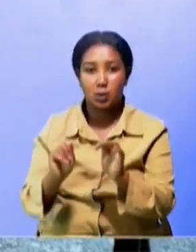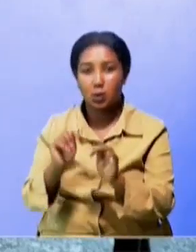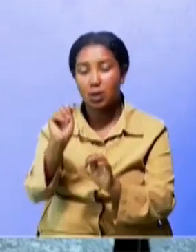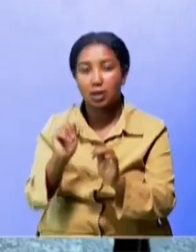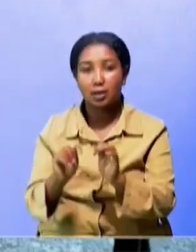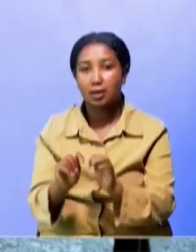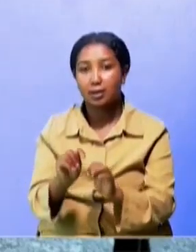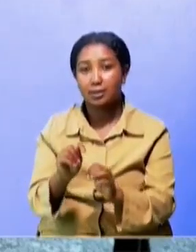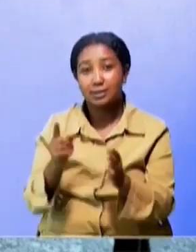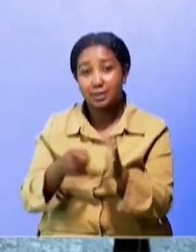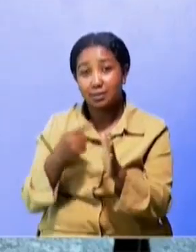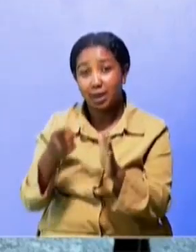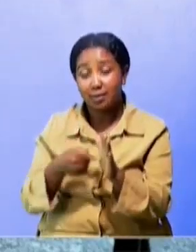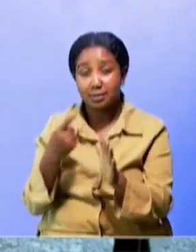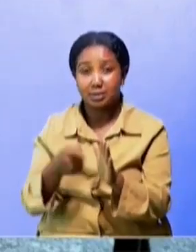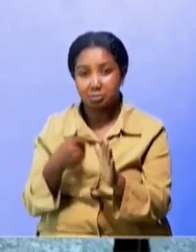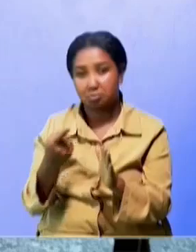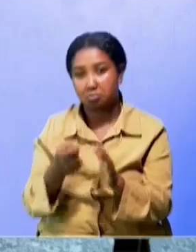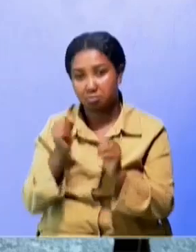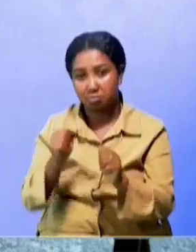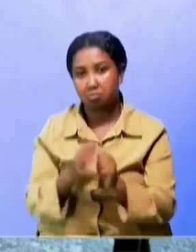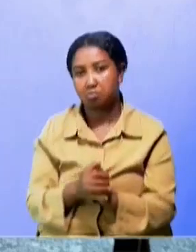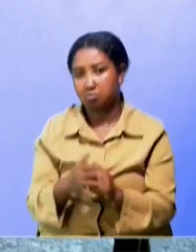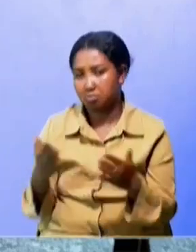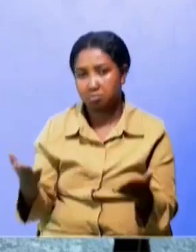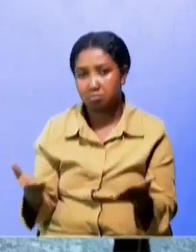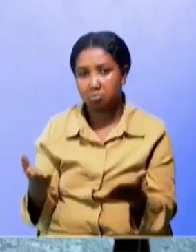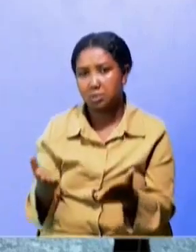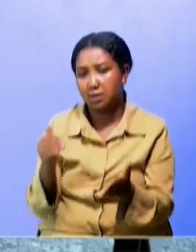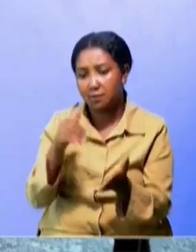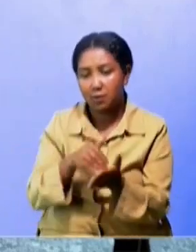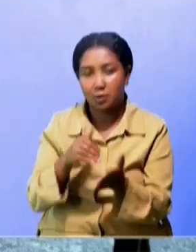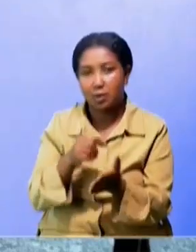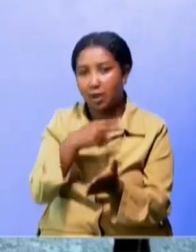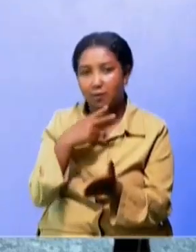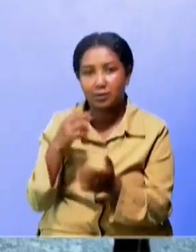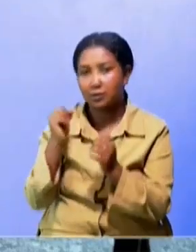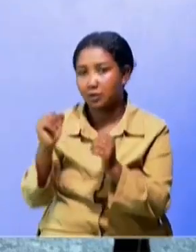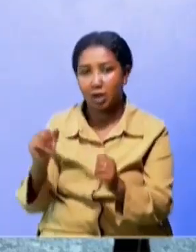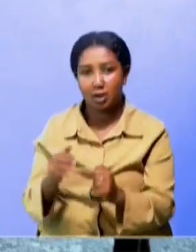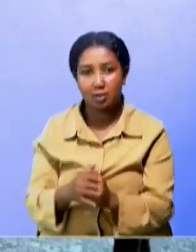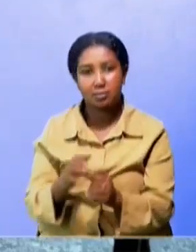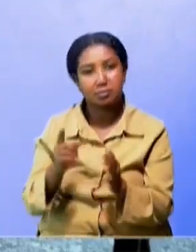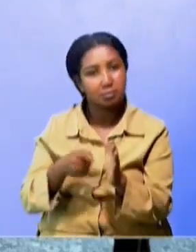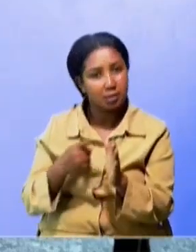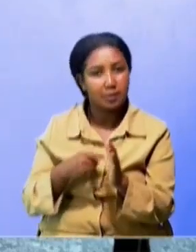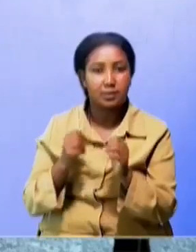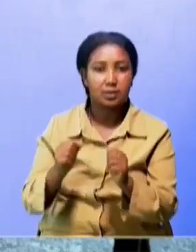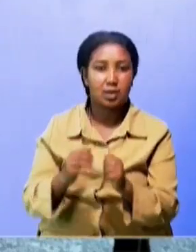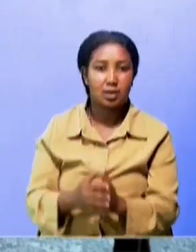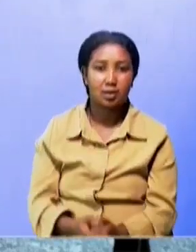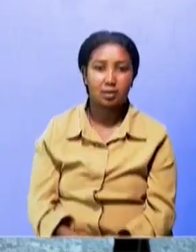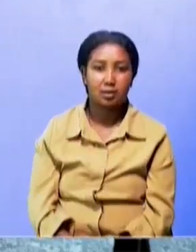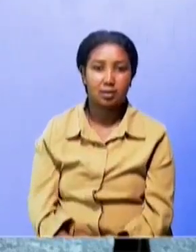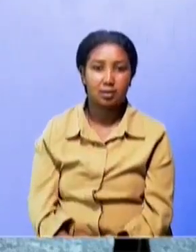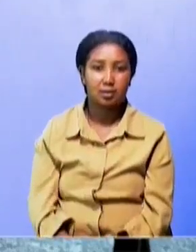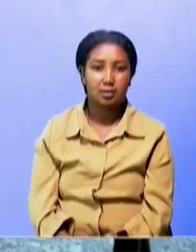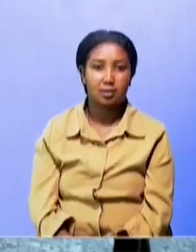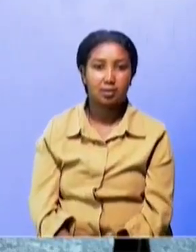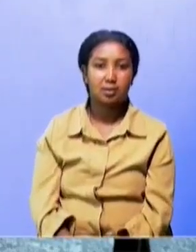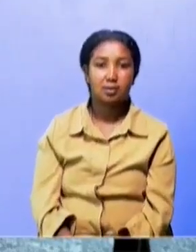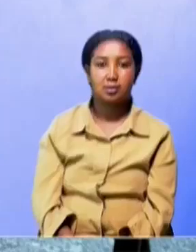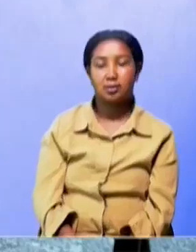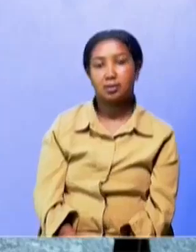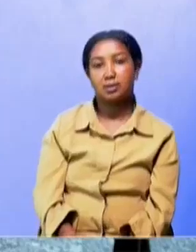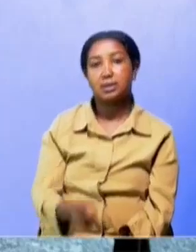are sometimes reading storybooks. The same frequency adverbs are also possible now. You see? They are